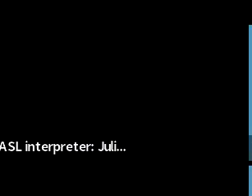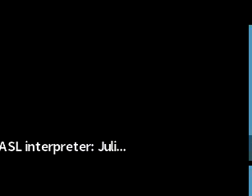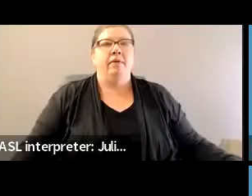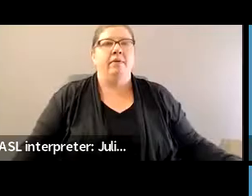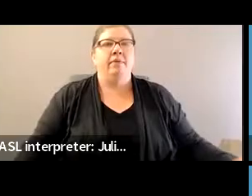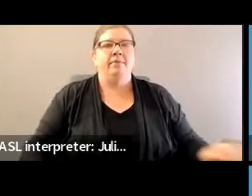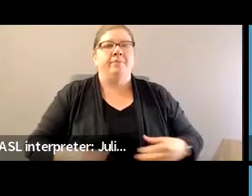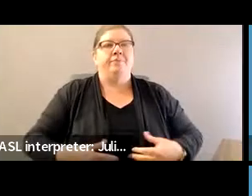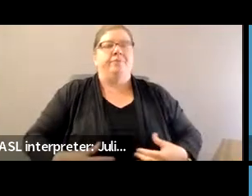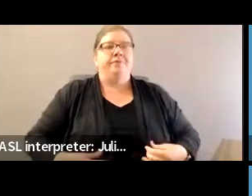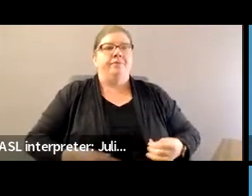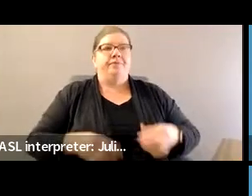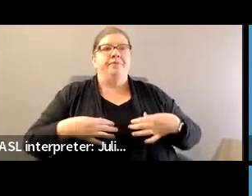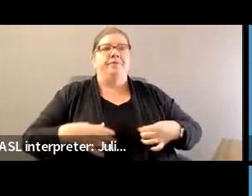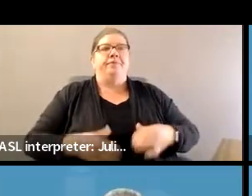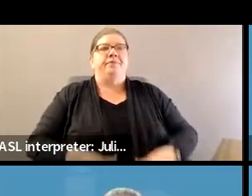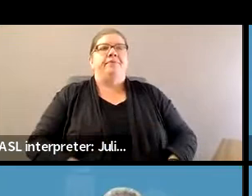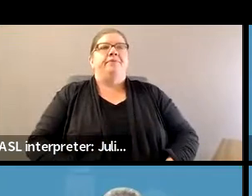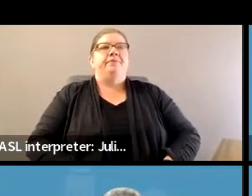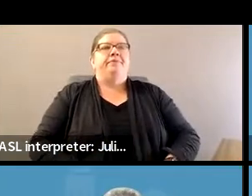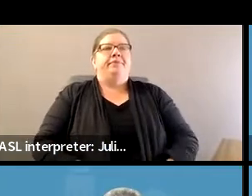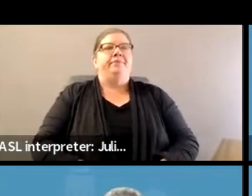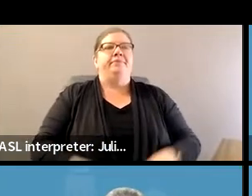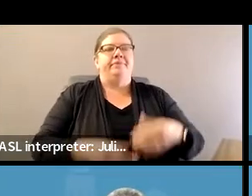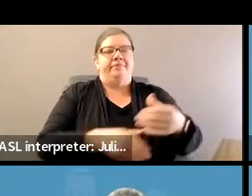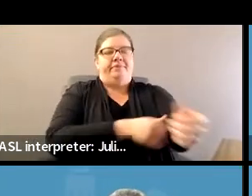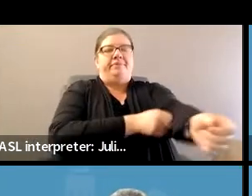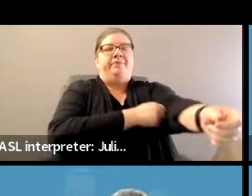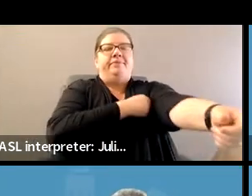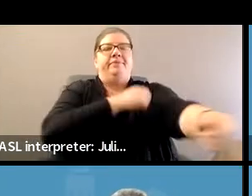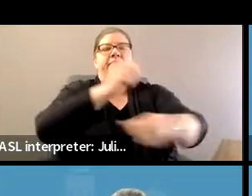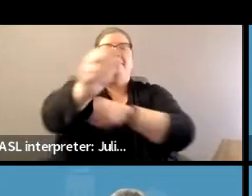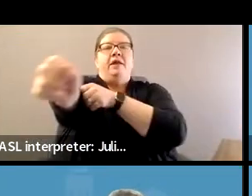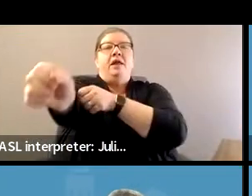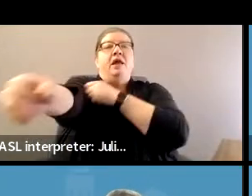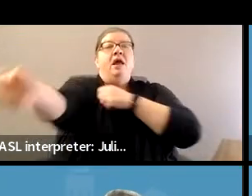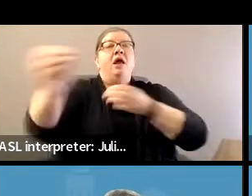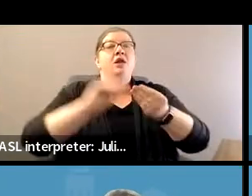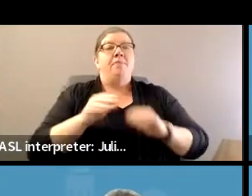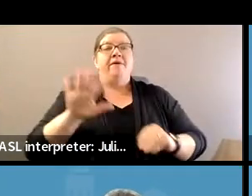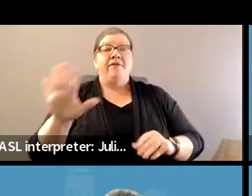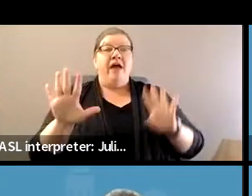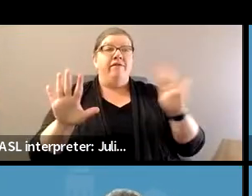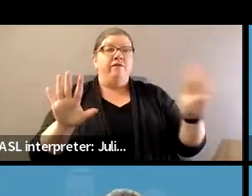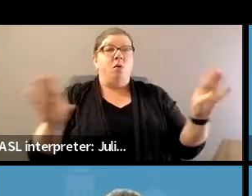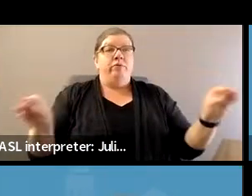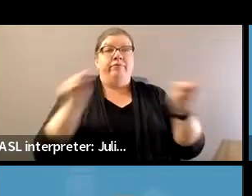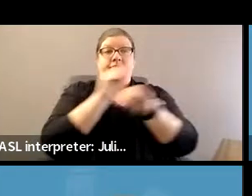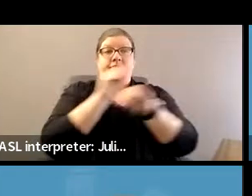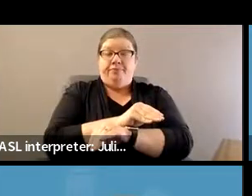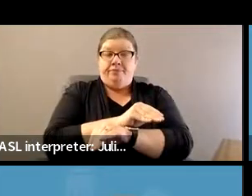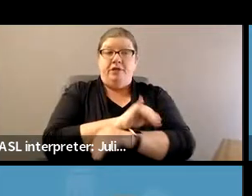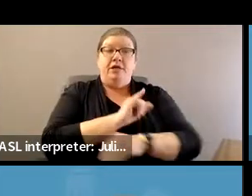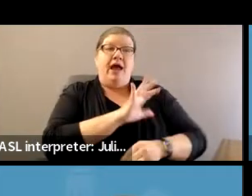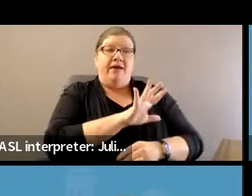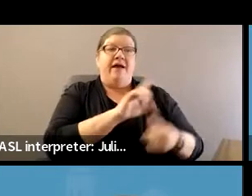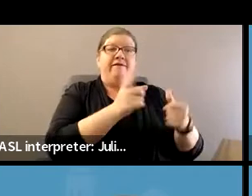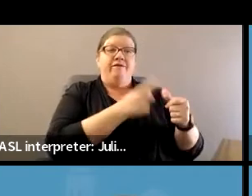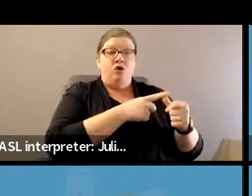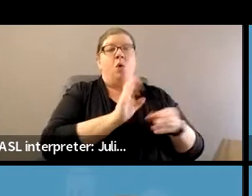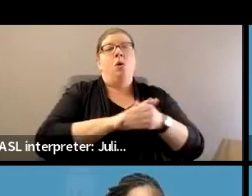to move to item 5. We're going to switch 5 and 4. So first, we're going to have I-5 first, and then we're going to conclude with